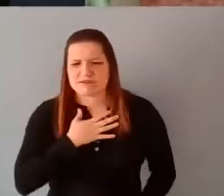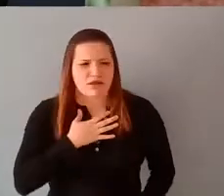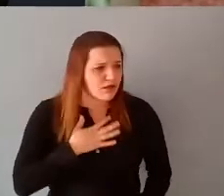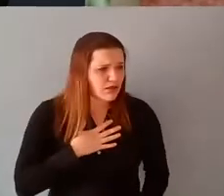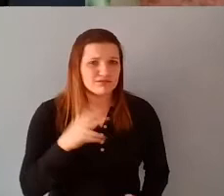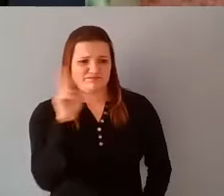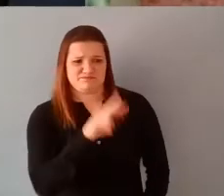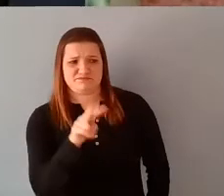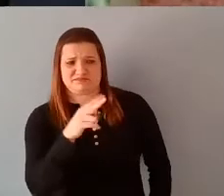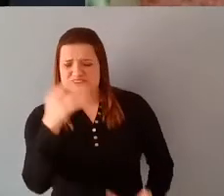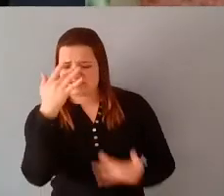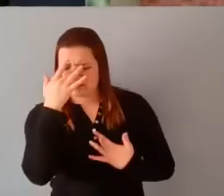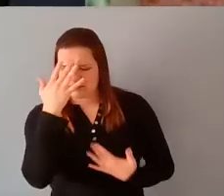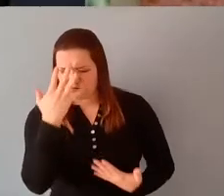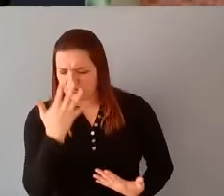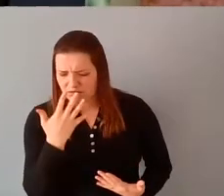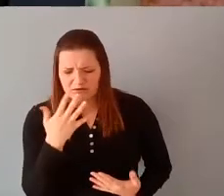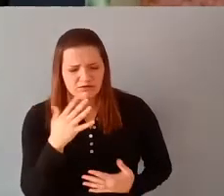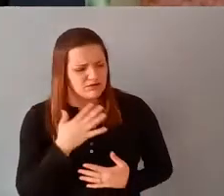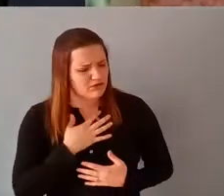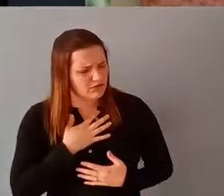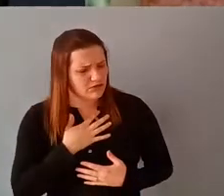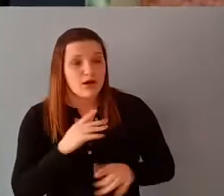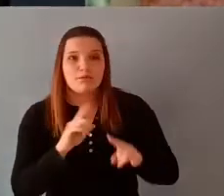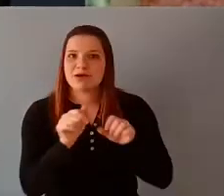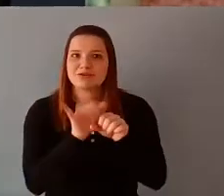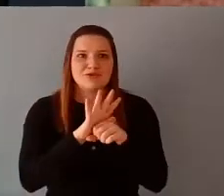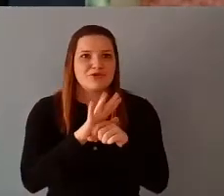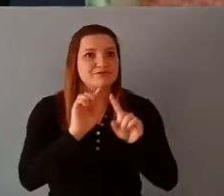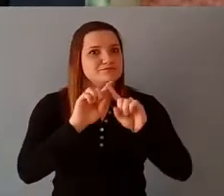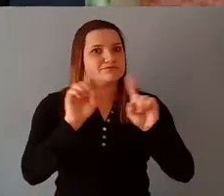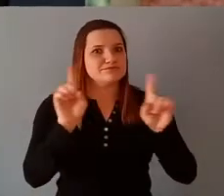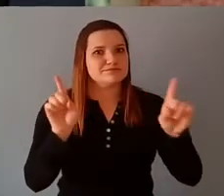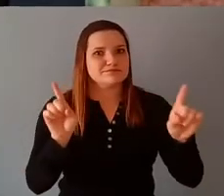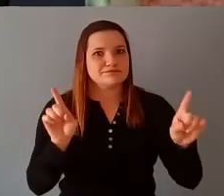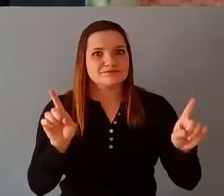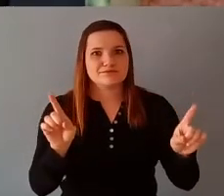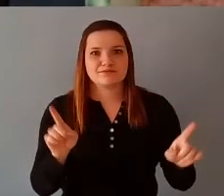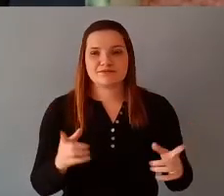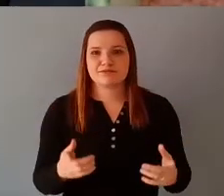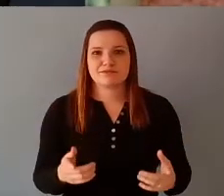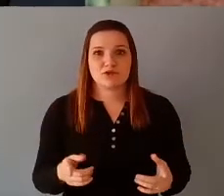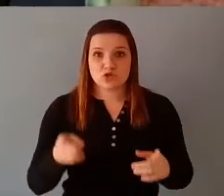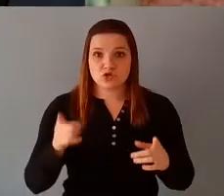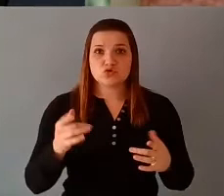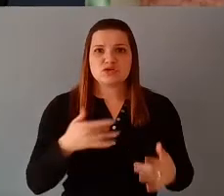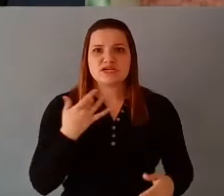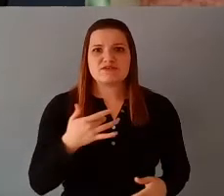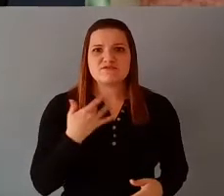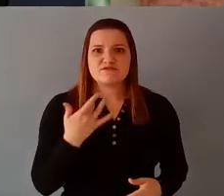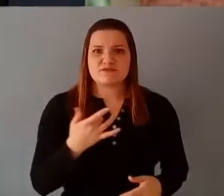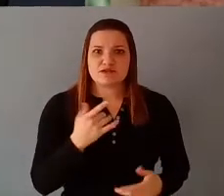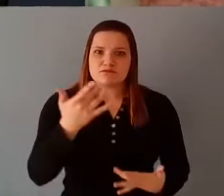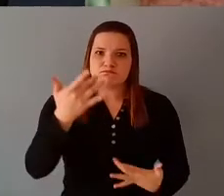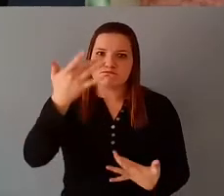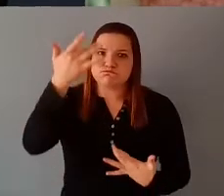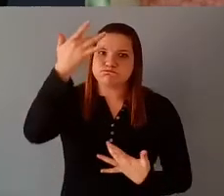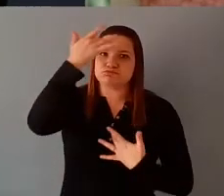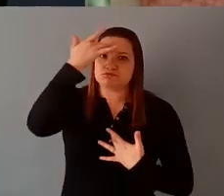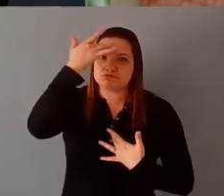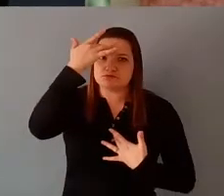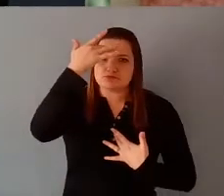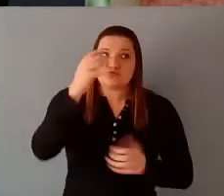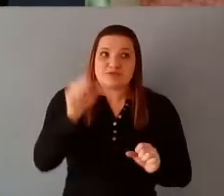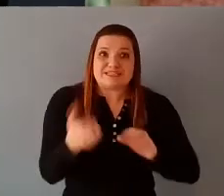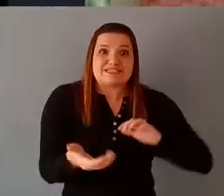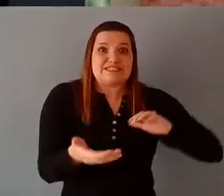sick. But that's not the case with COVID. You definitely, you can feel very, very sick and obviously die from